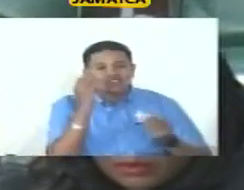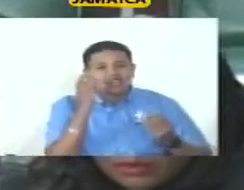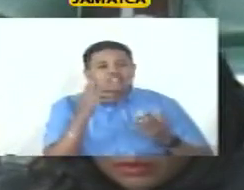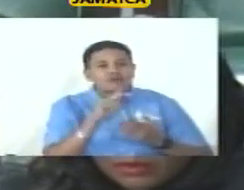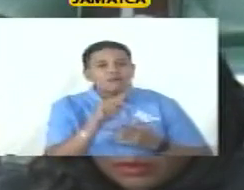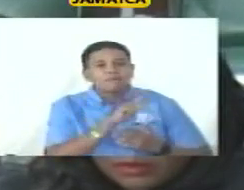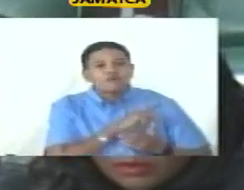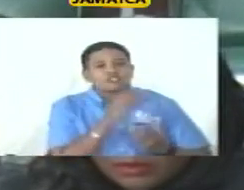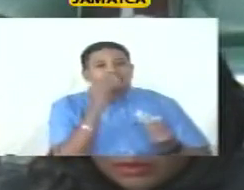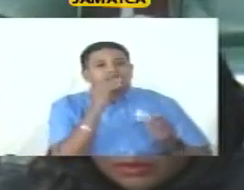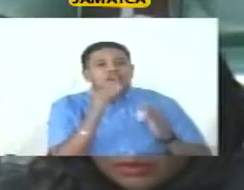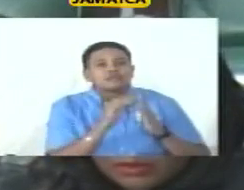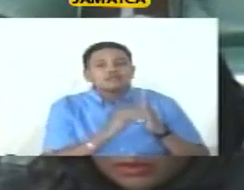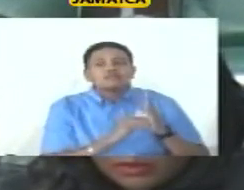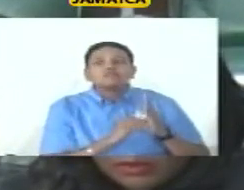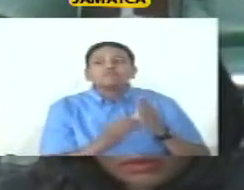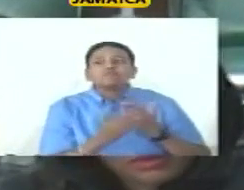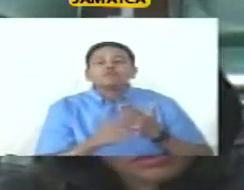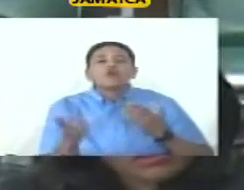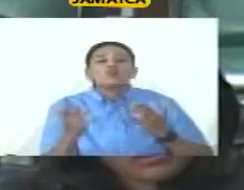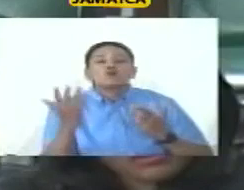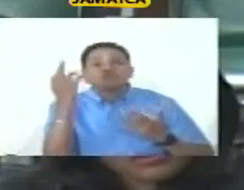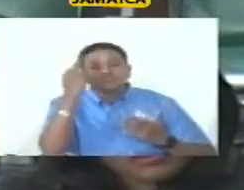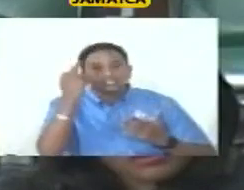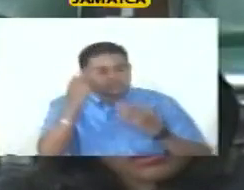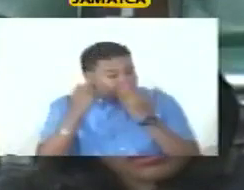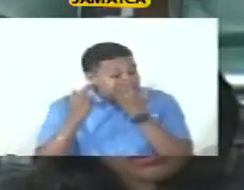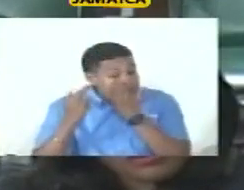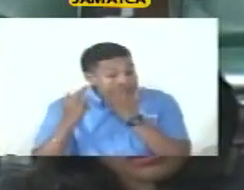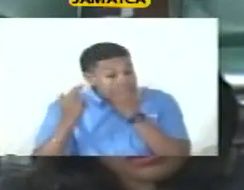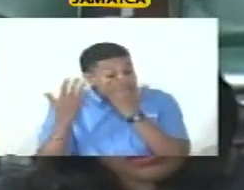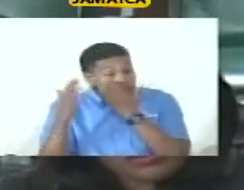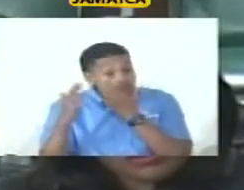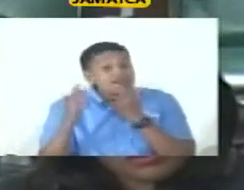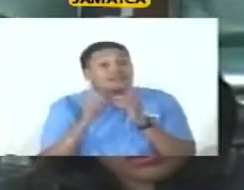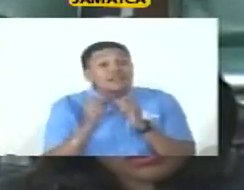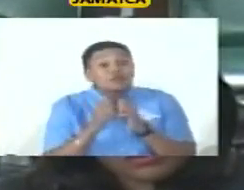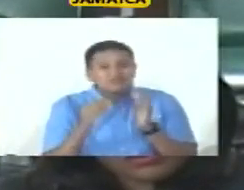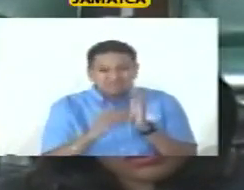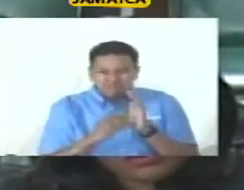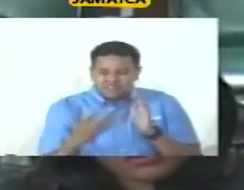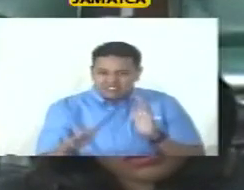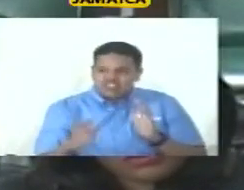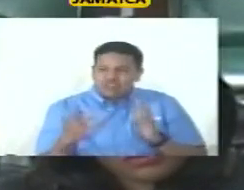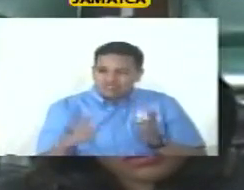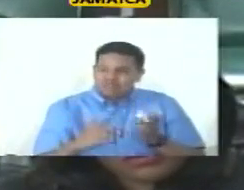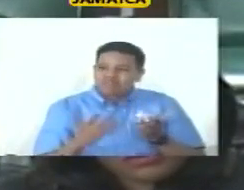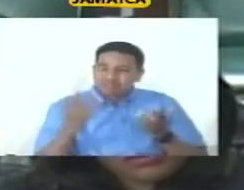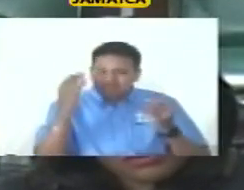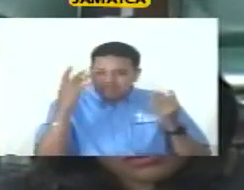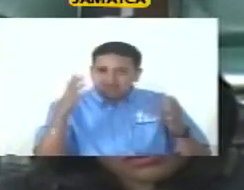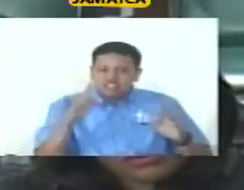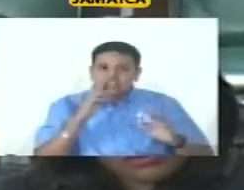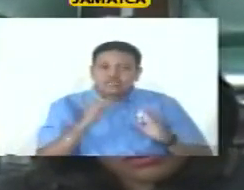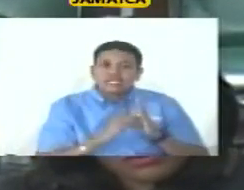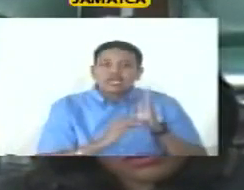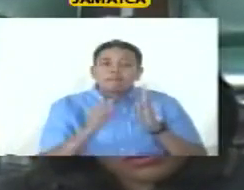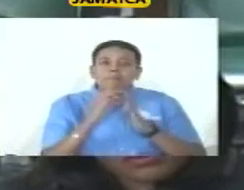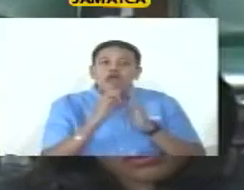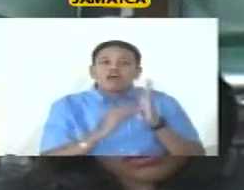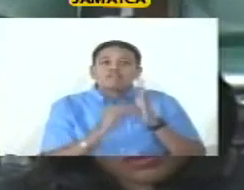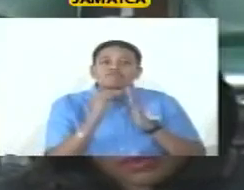data beyond what's reasonable. So it's already dealt with there. It's just in the it's in the paragraph just above